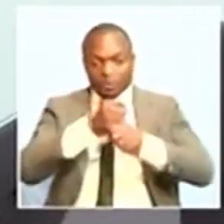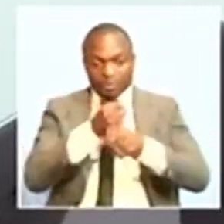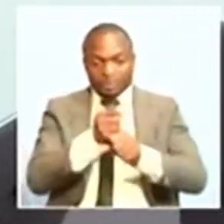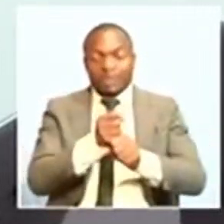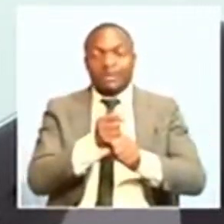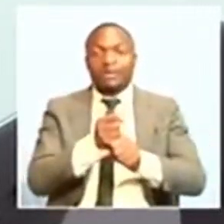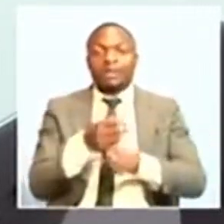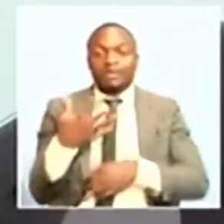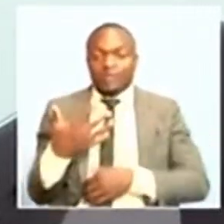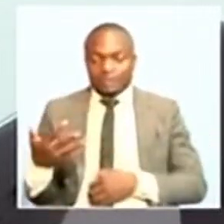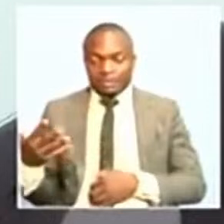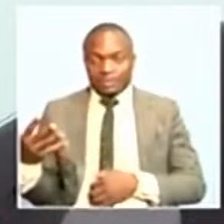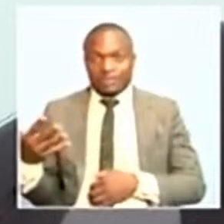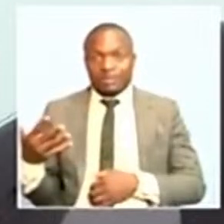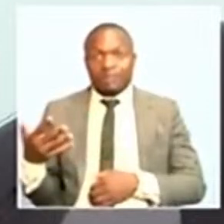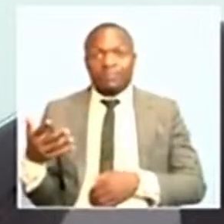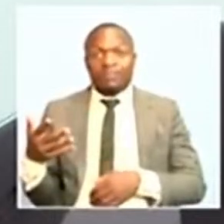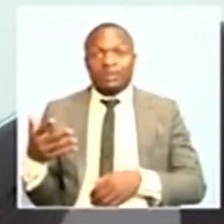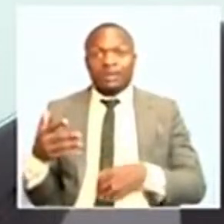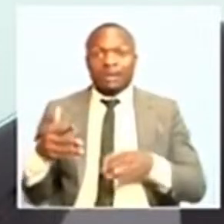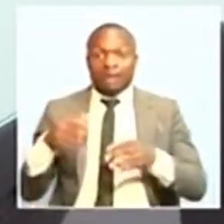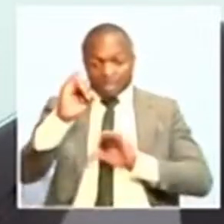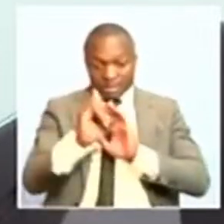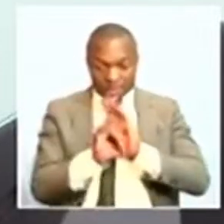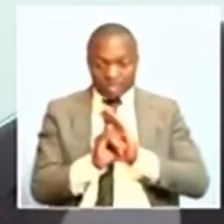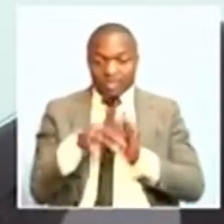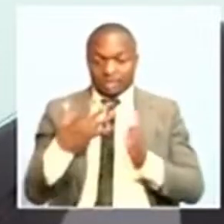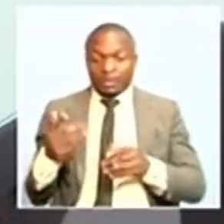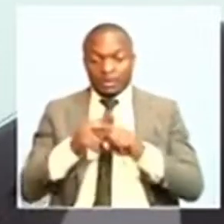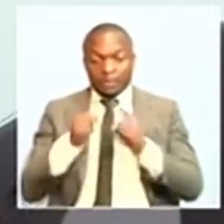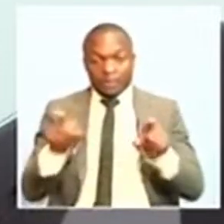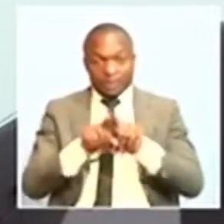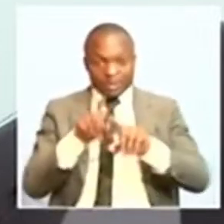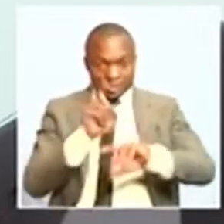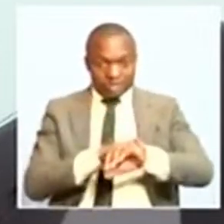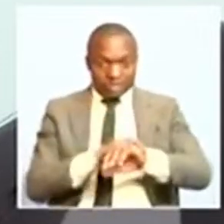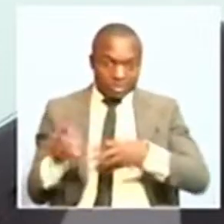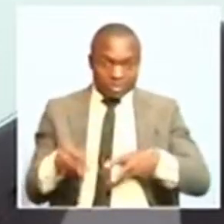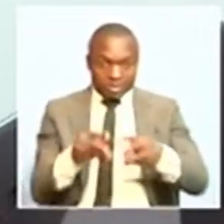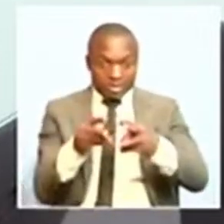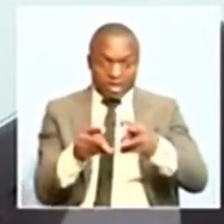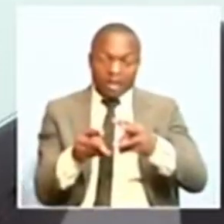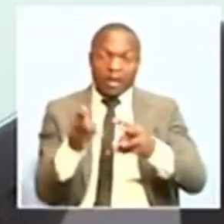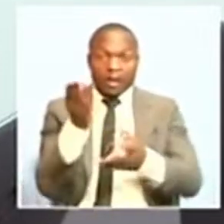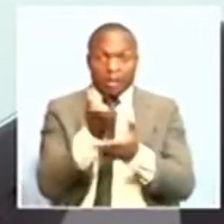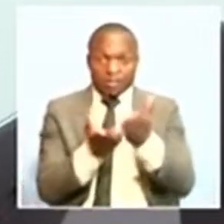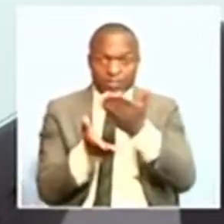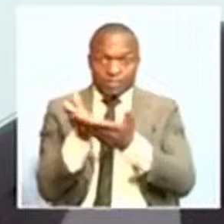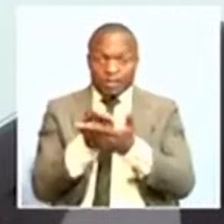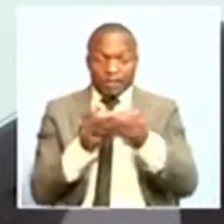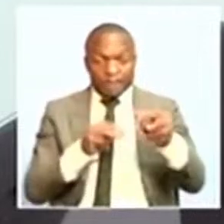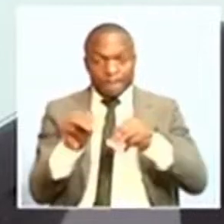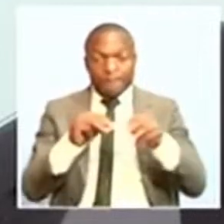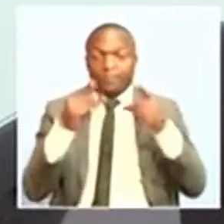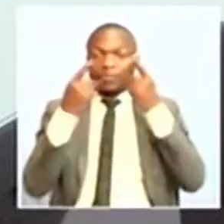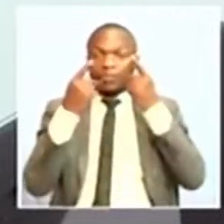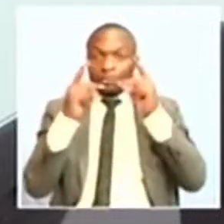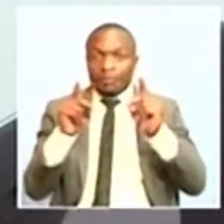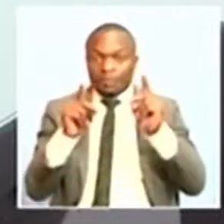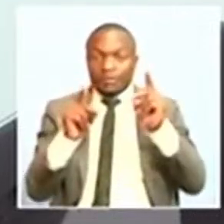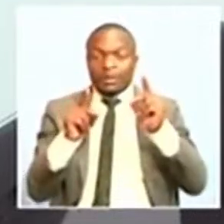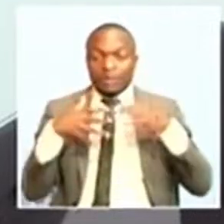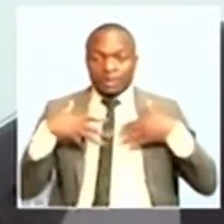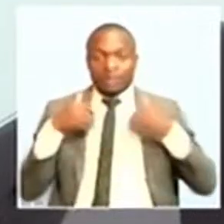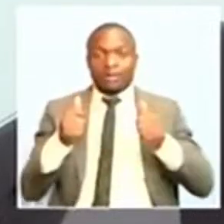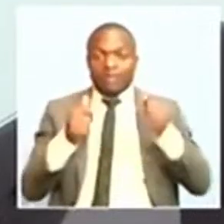products, but at the same time, the measure is likely to contribute to the management and prevention of public health concerns